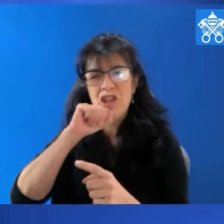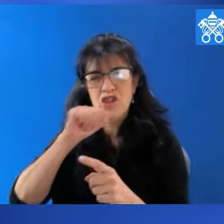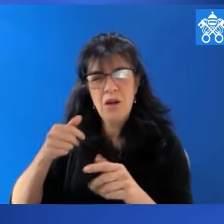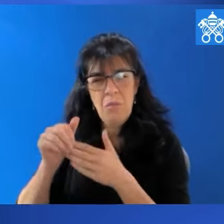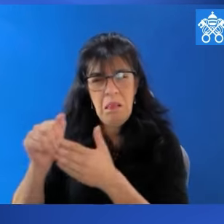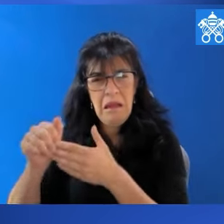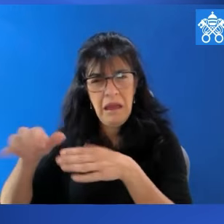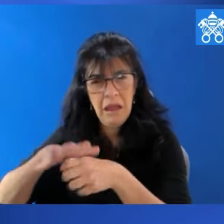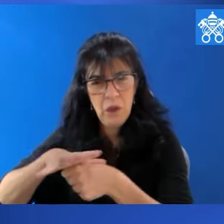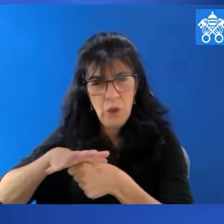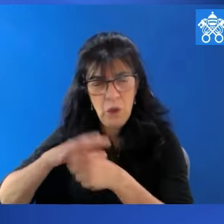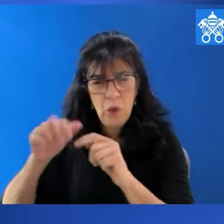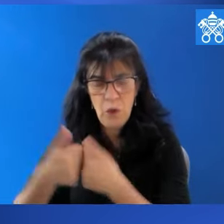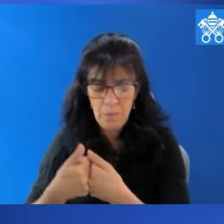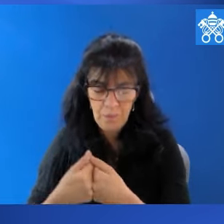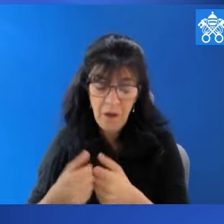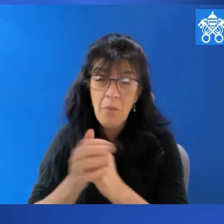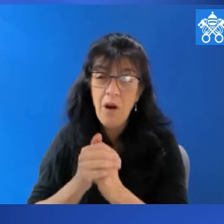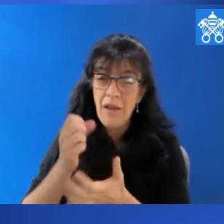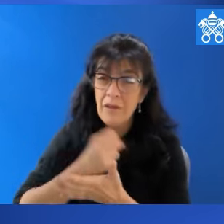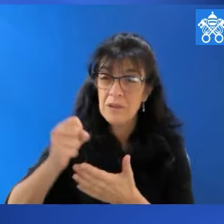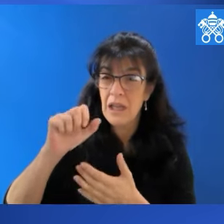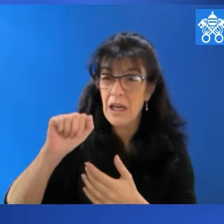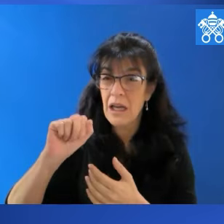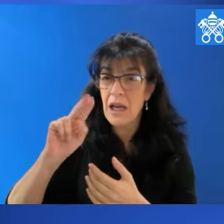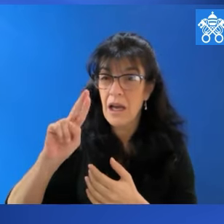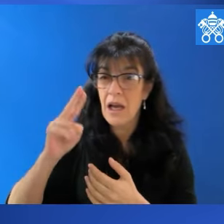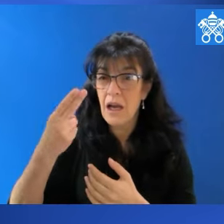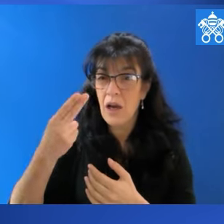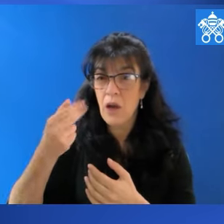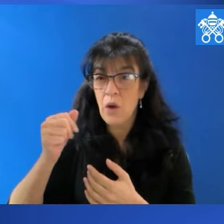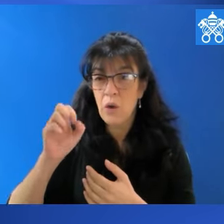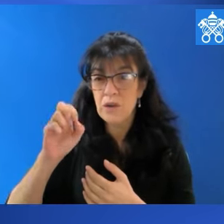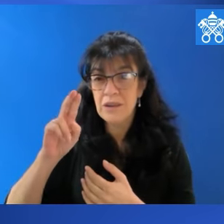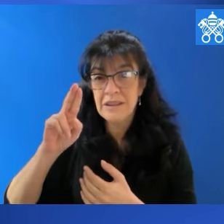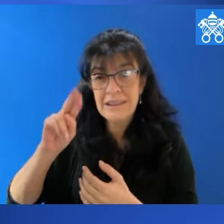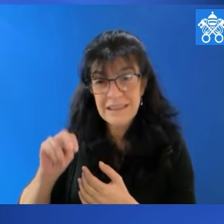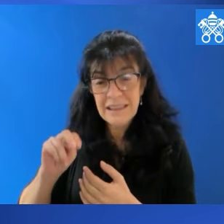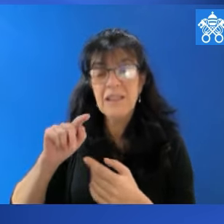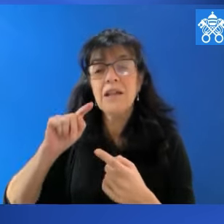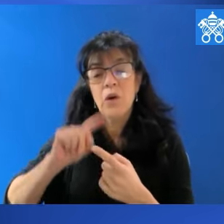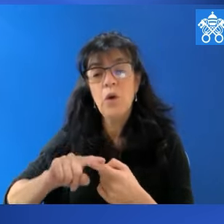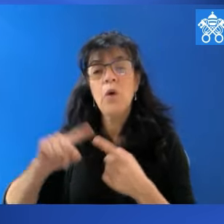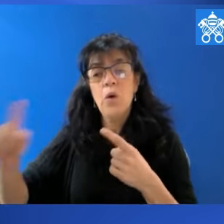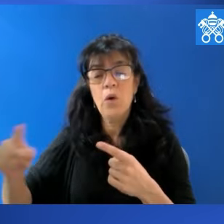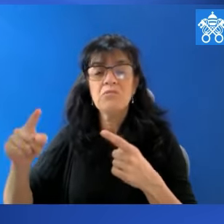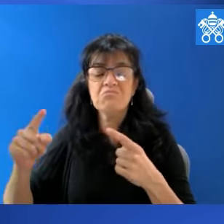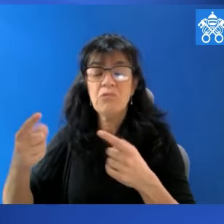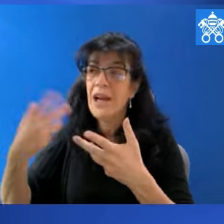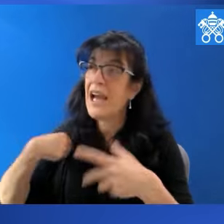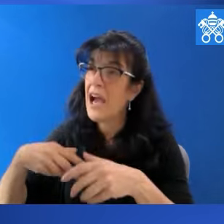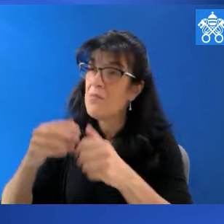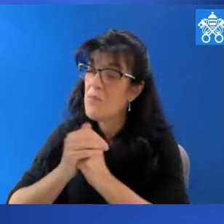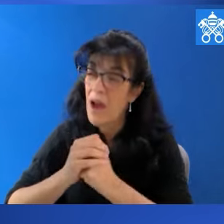Let us pray to Saint Augustine, whom we celebrate today, that the seas and deserts may become spaces